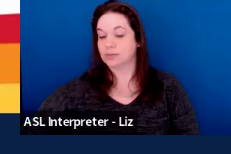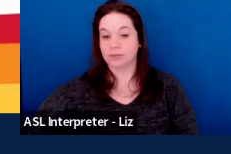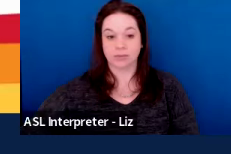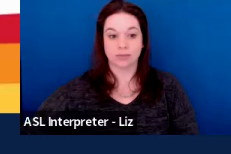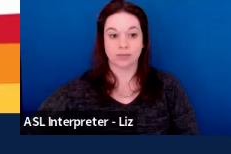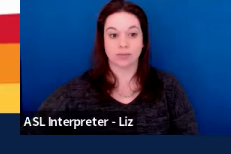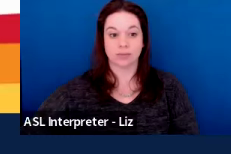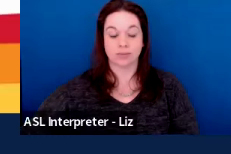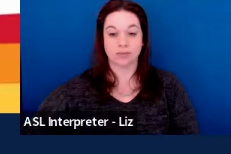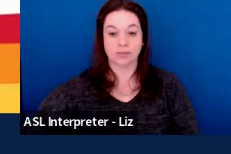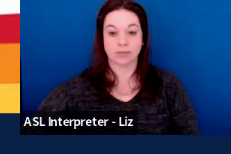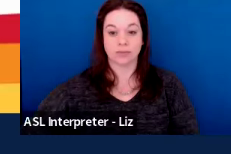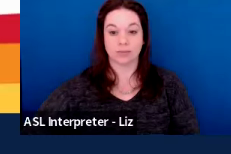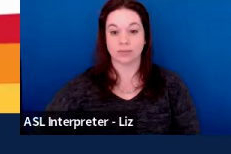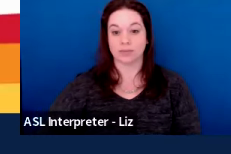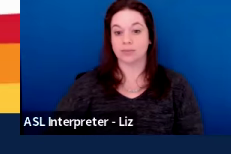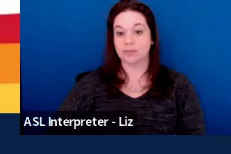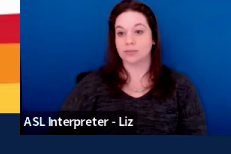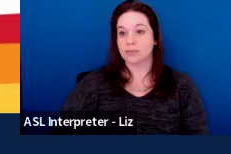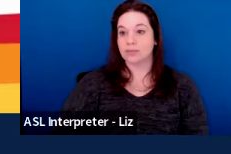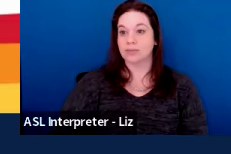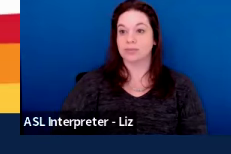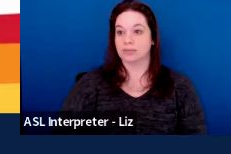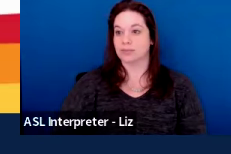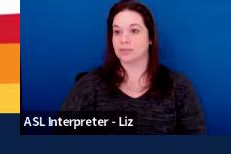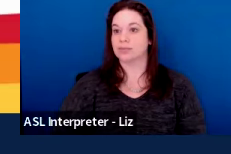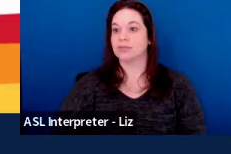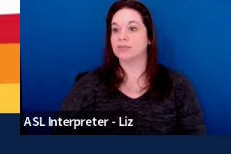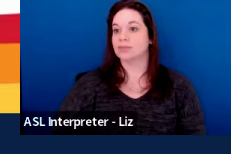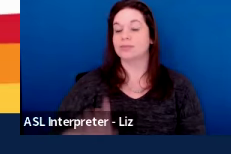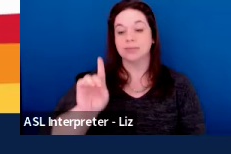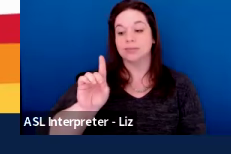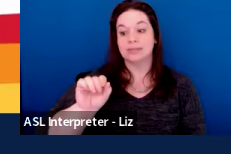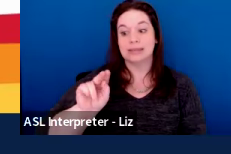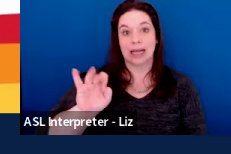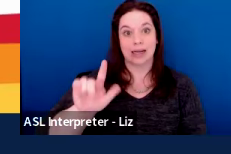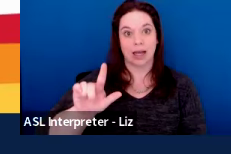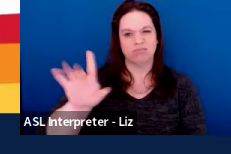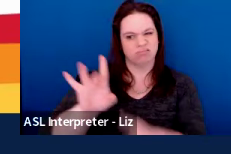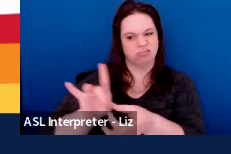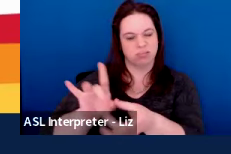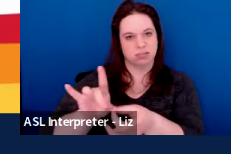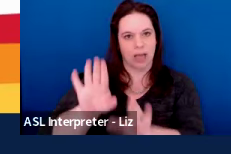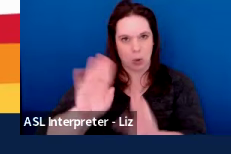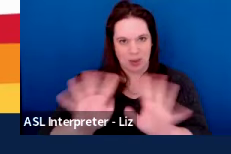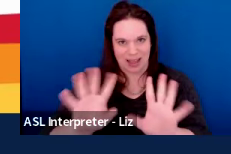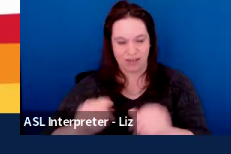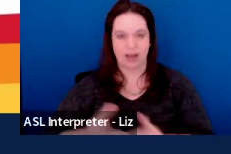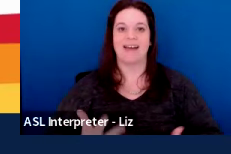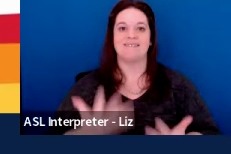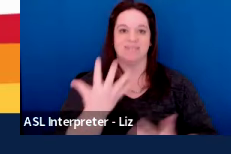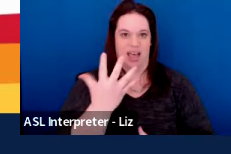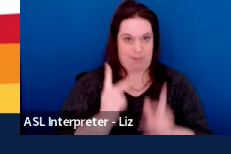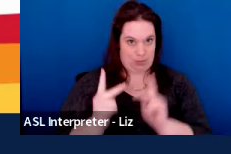I just Again, want, oop, uh, I go just ahead. want to say about just to clarify, for the five people, it's five people living with